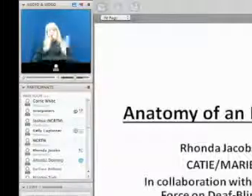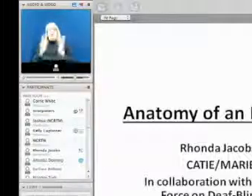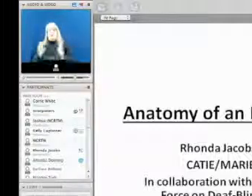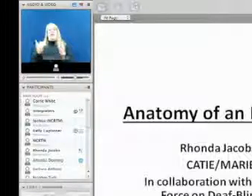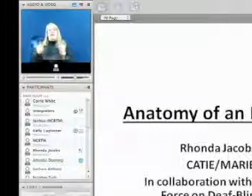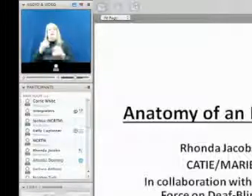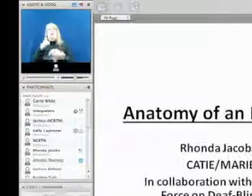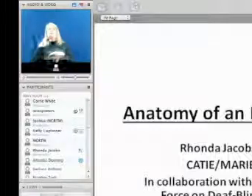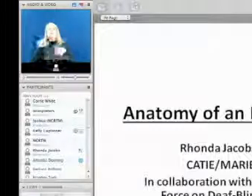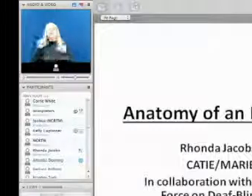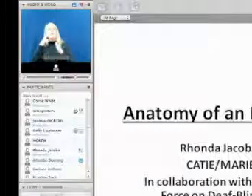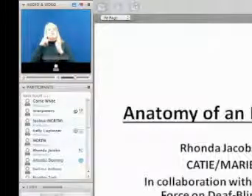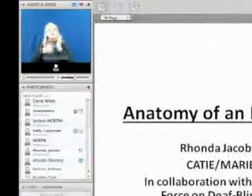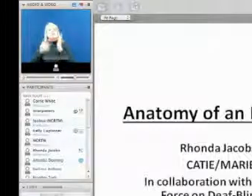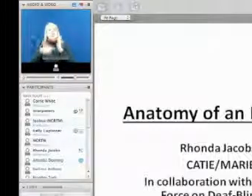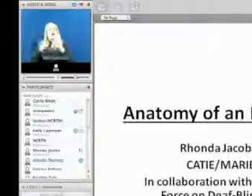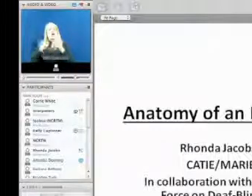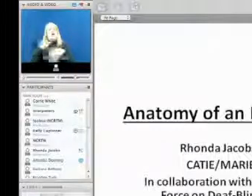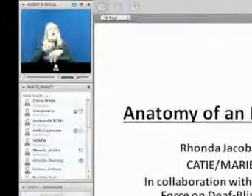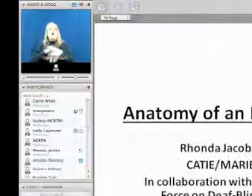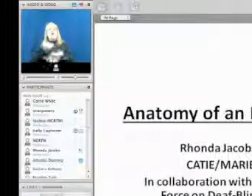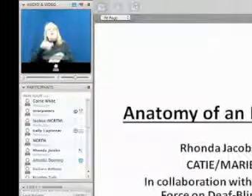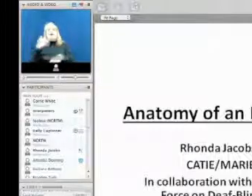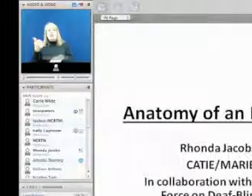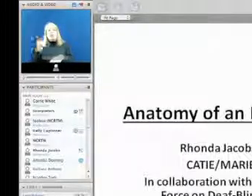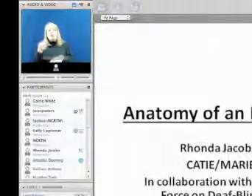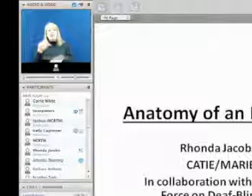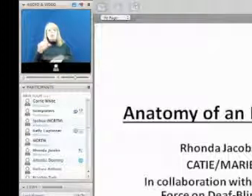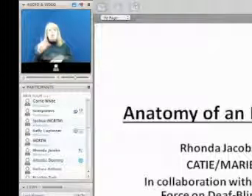tool here on the participant. Oh, there you go. Okay.